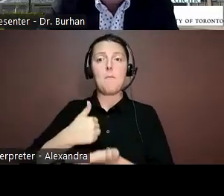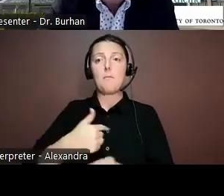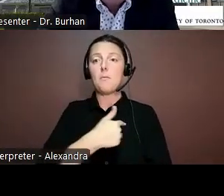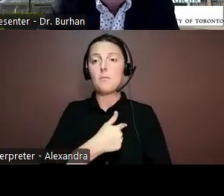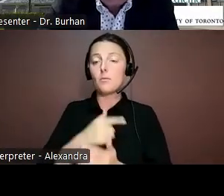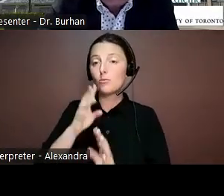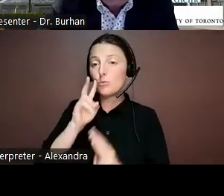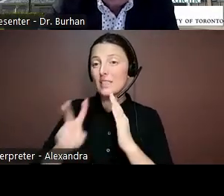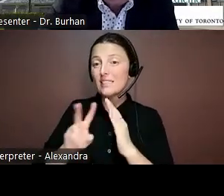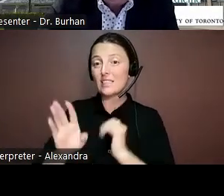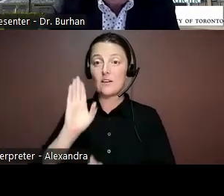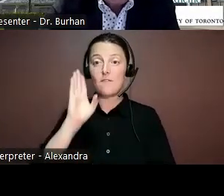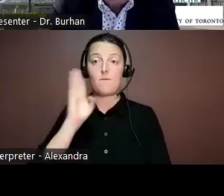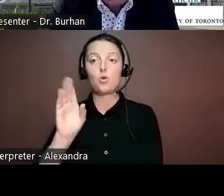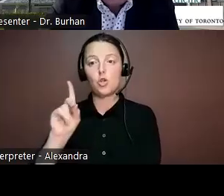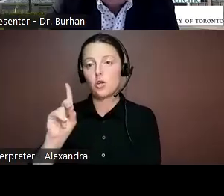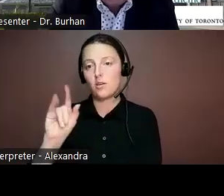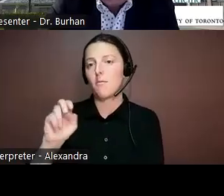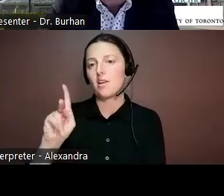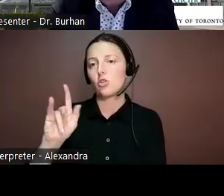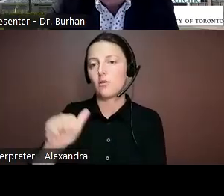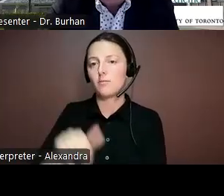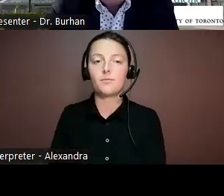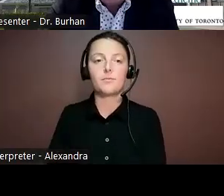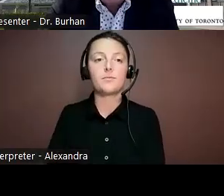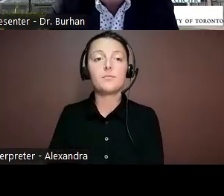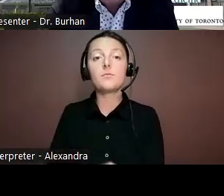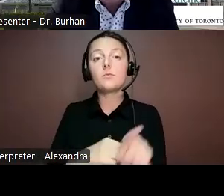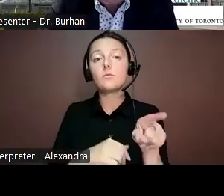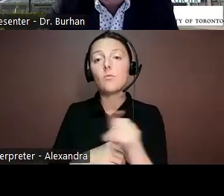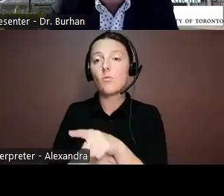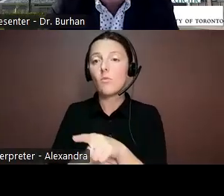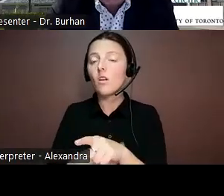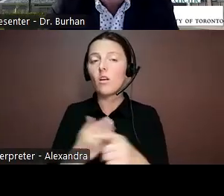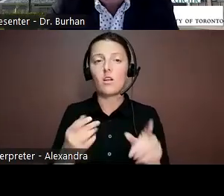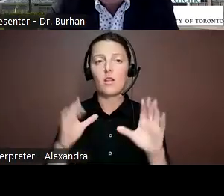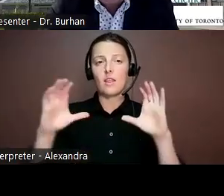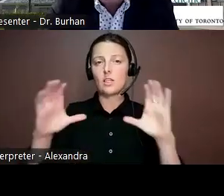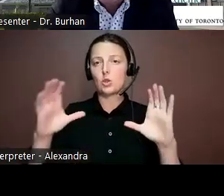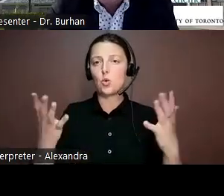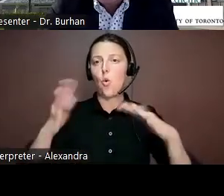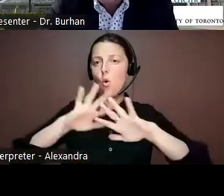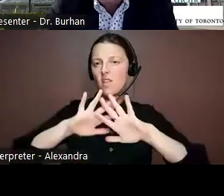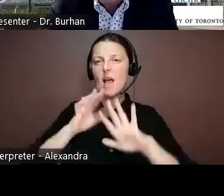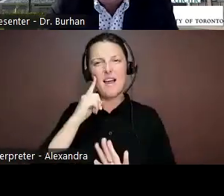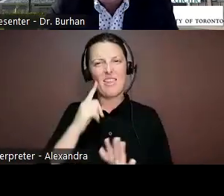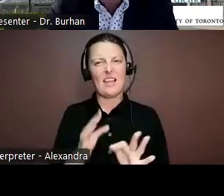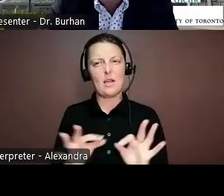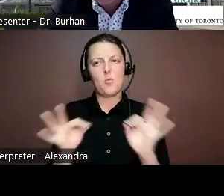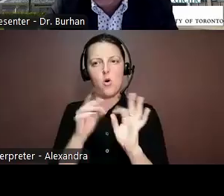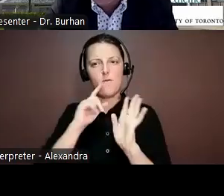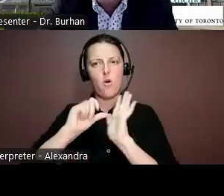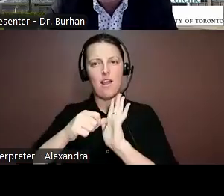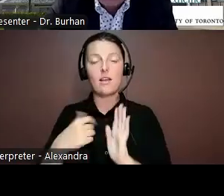I think the overlap between these two is important to highlight, that while we talk about depression as being depressed